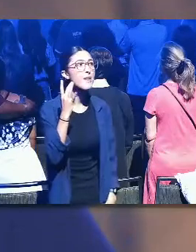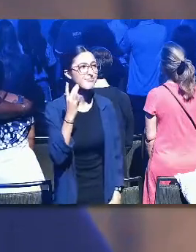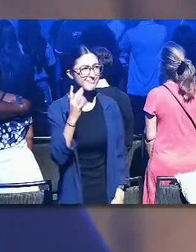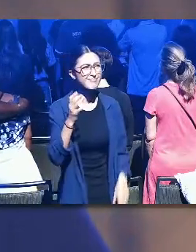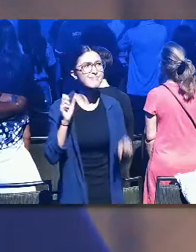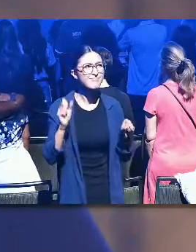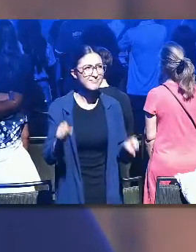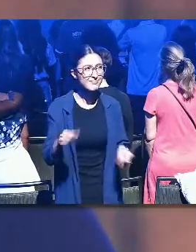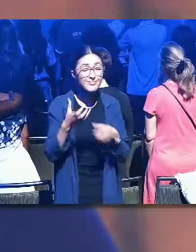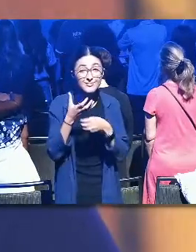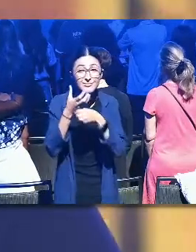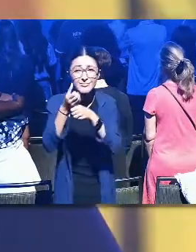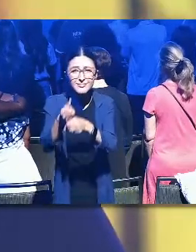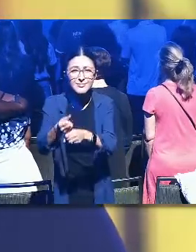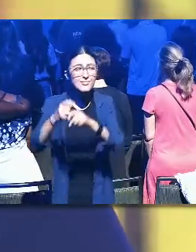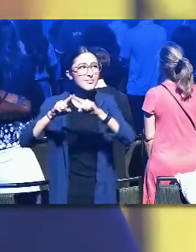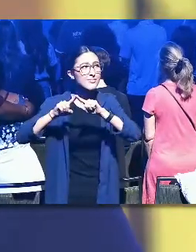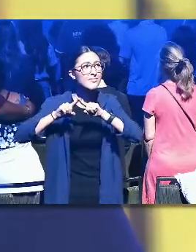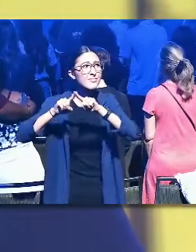Lean in,